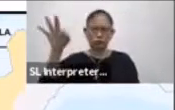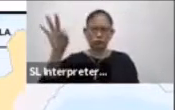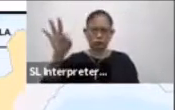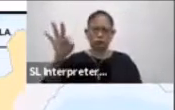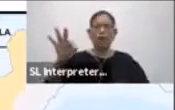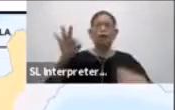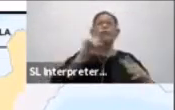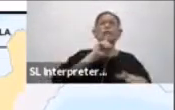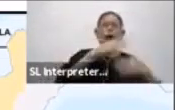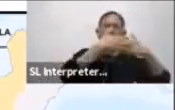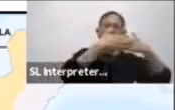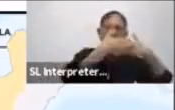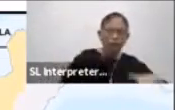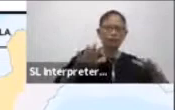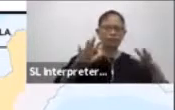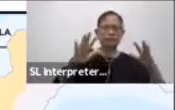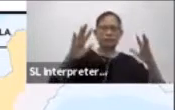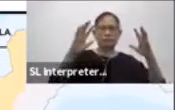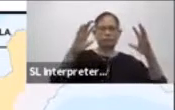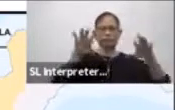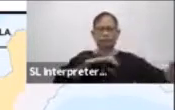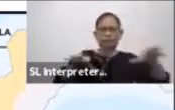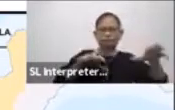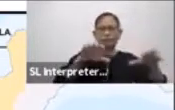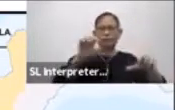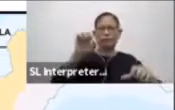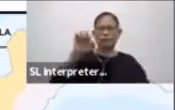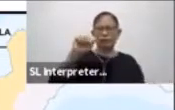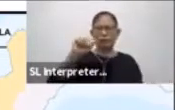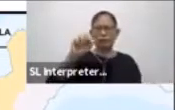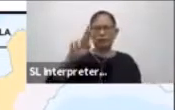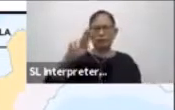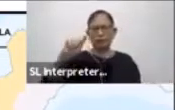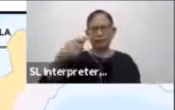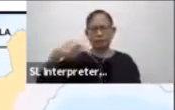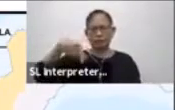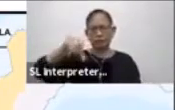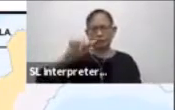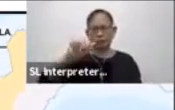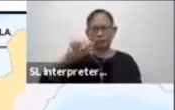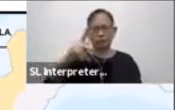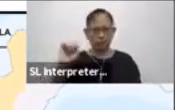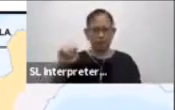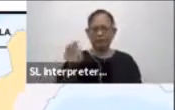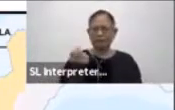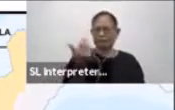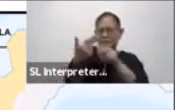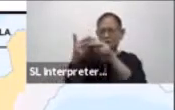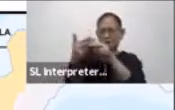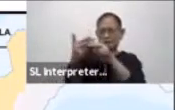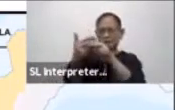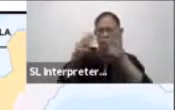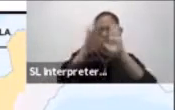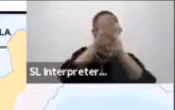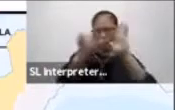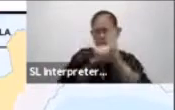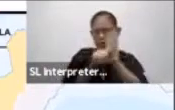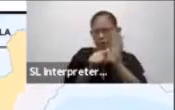the earthquake in Central Sulawesi. A little background on the